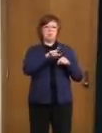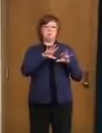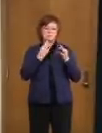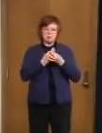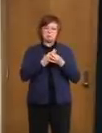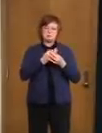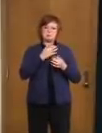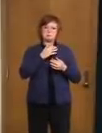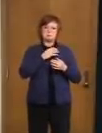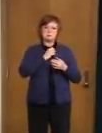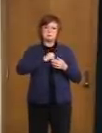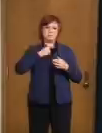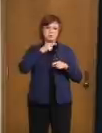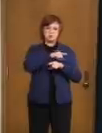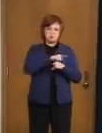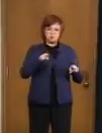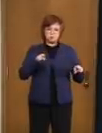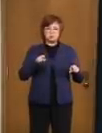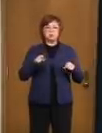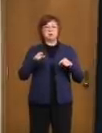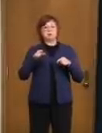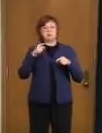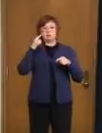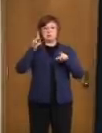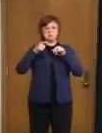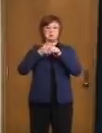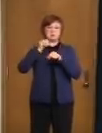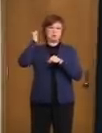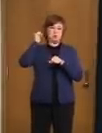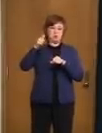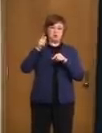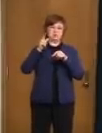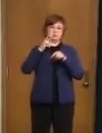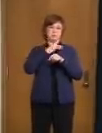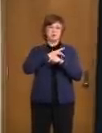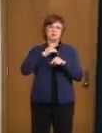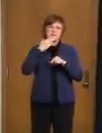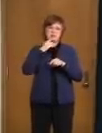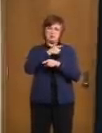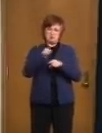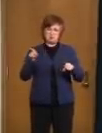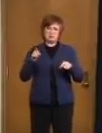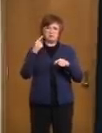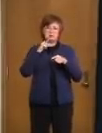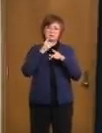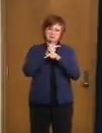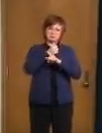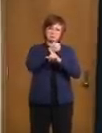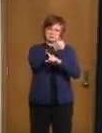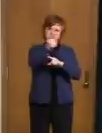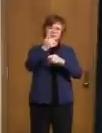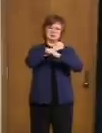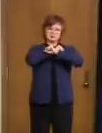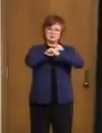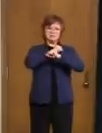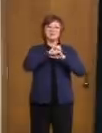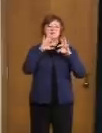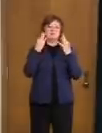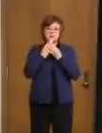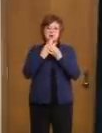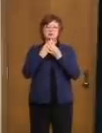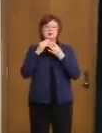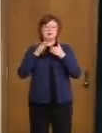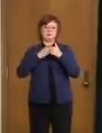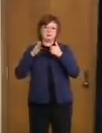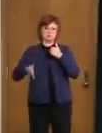of this great province for everything that you are doing to keep yourself, to keep your family, and to keep your community members safe. Thank you, and Dr.